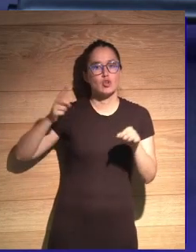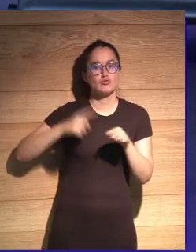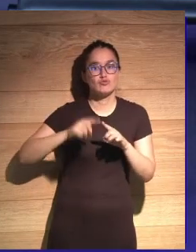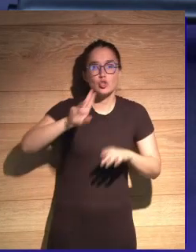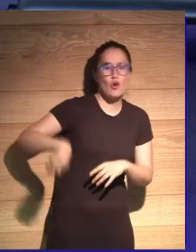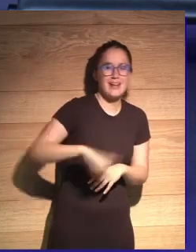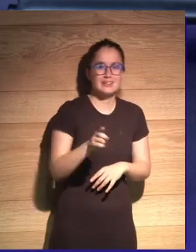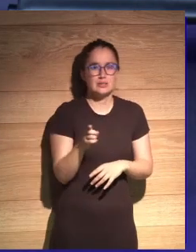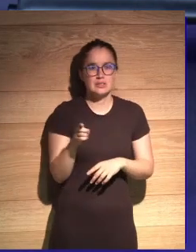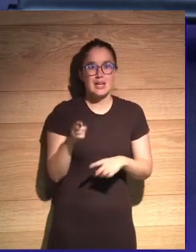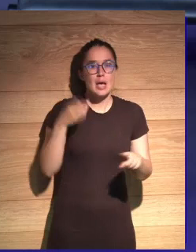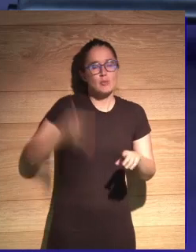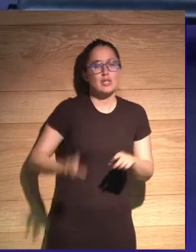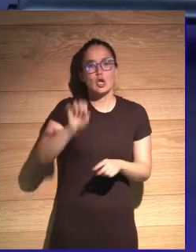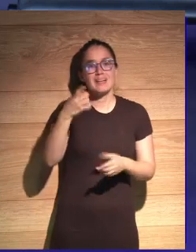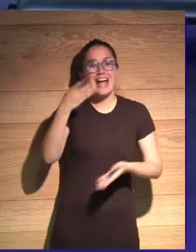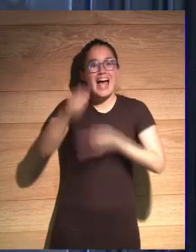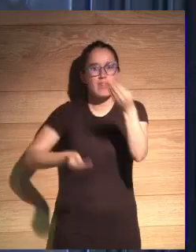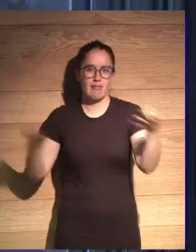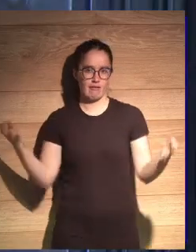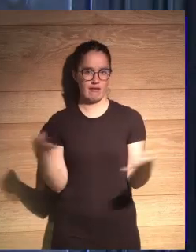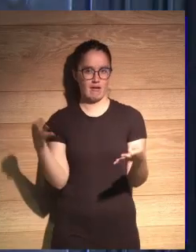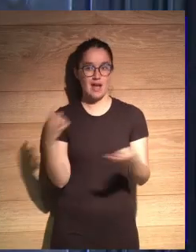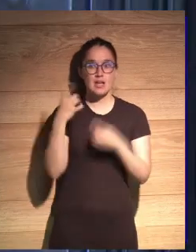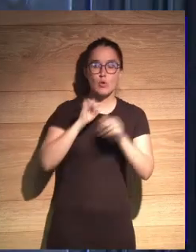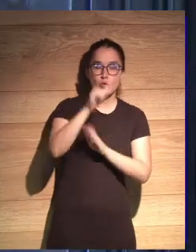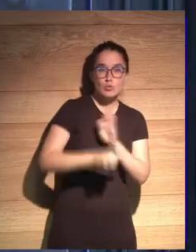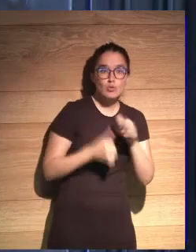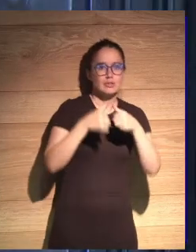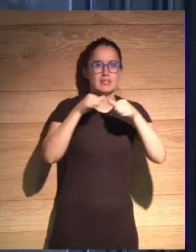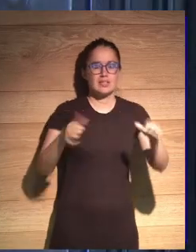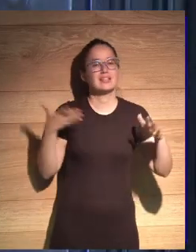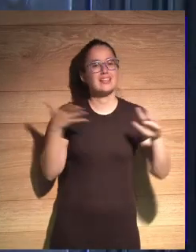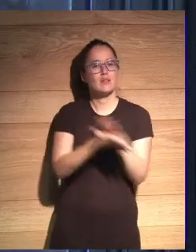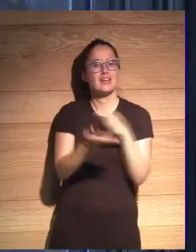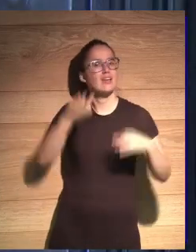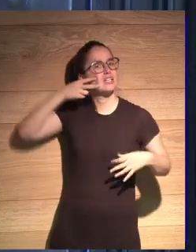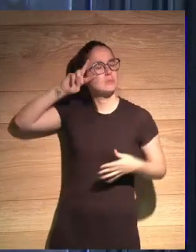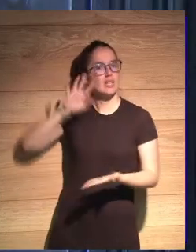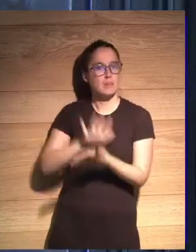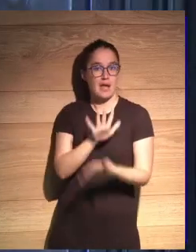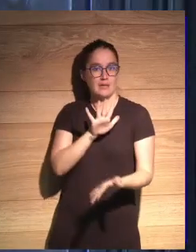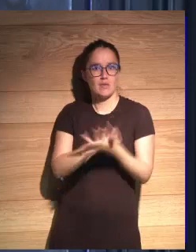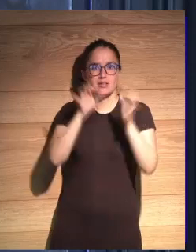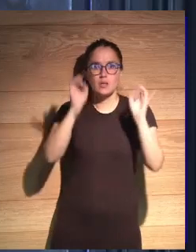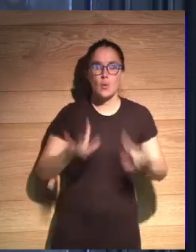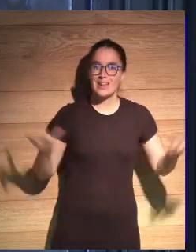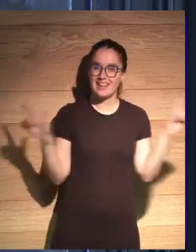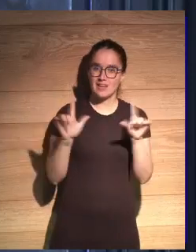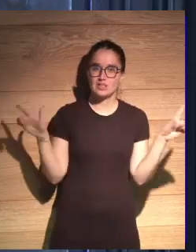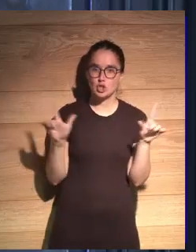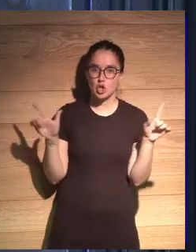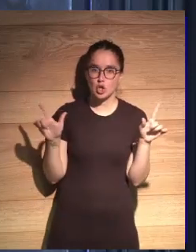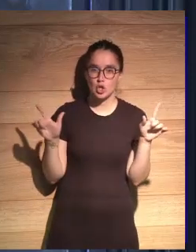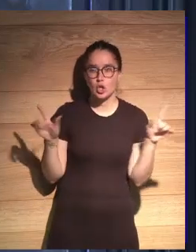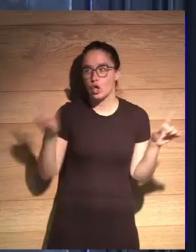Within the framework, objects are not what they are, but what they do. There are frameworks that define passive experiences,